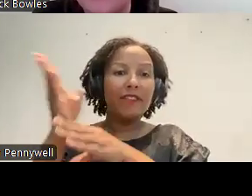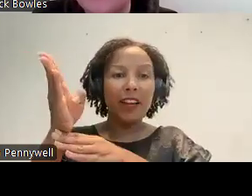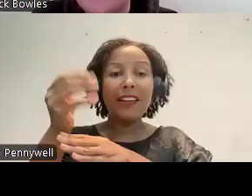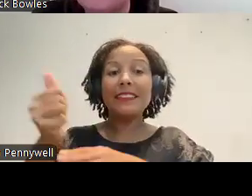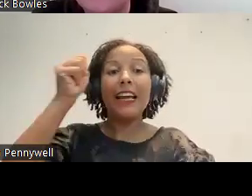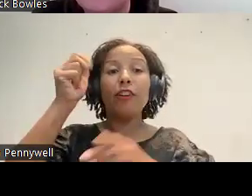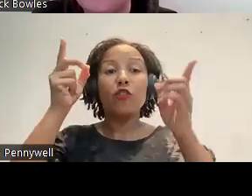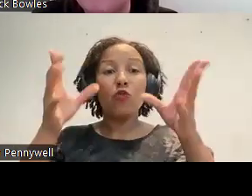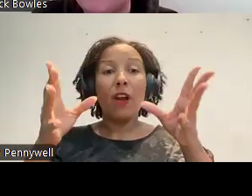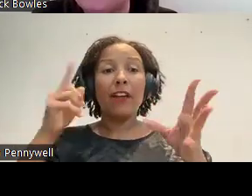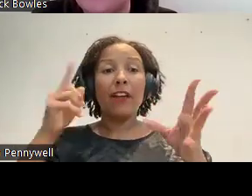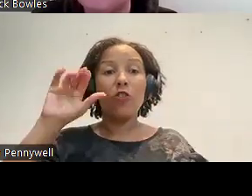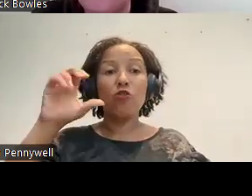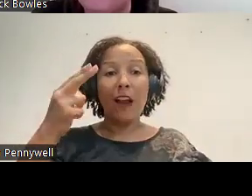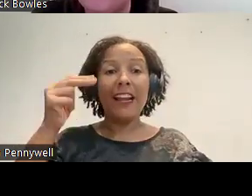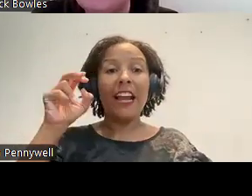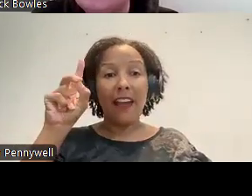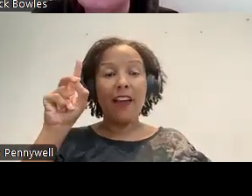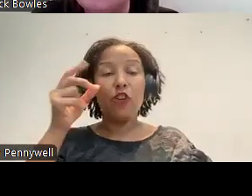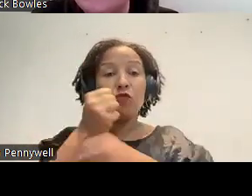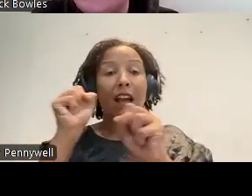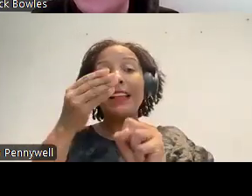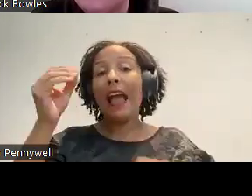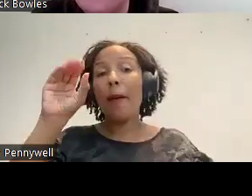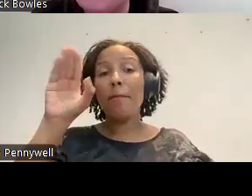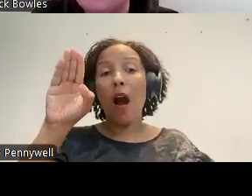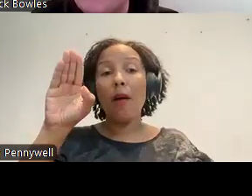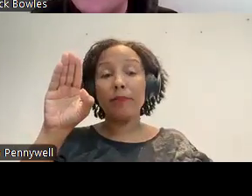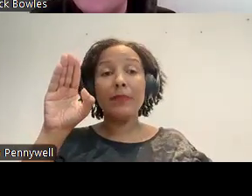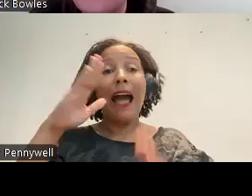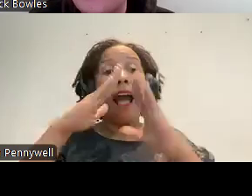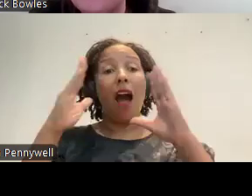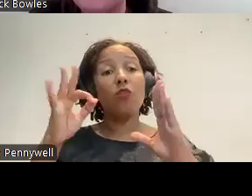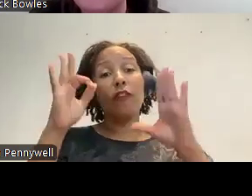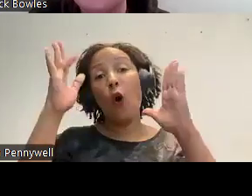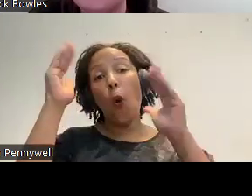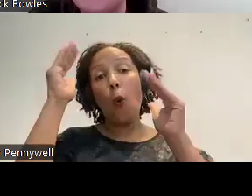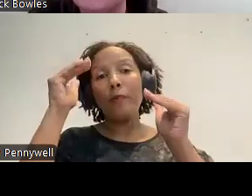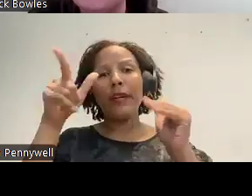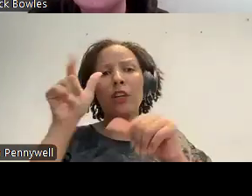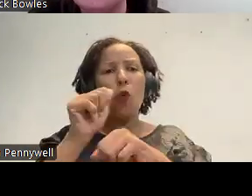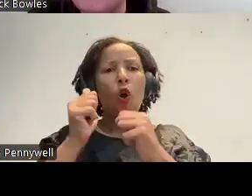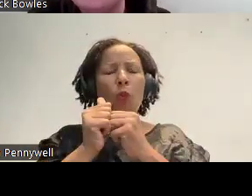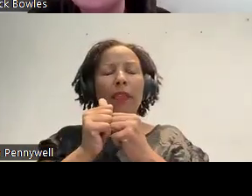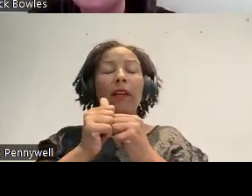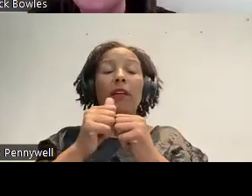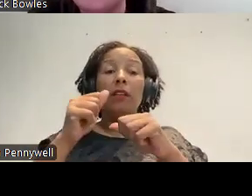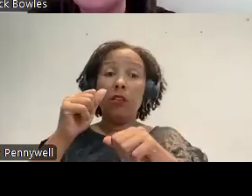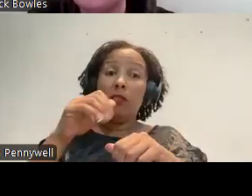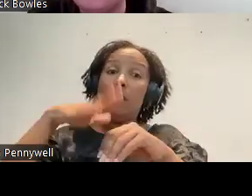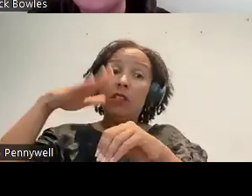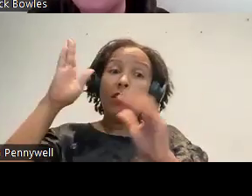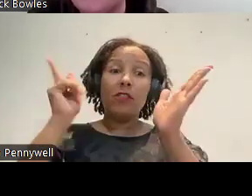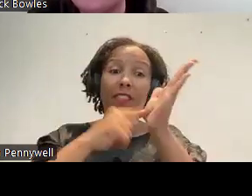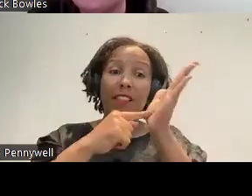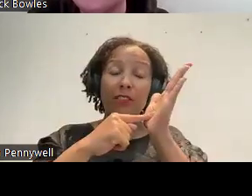director for Ranch Hands Rescue and Bob's House of Hope. Landon has worked with thousands of trauma survivors, and this vast experience